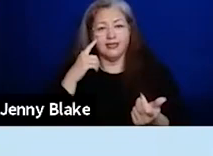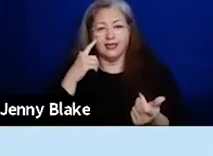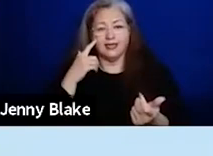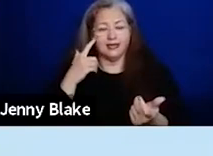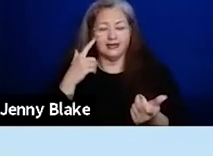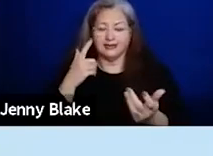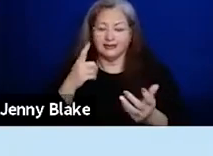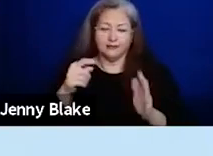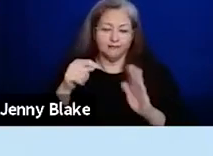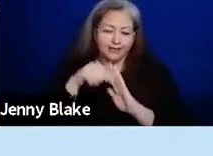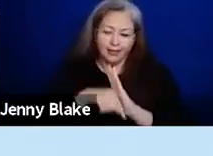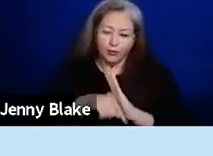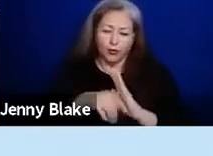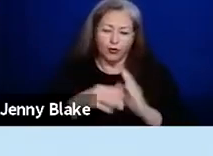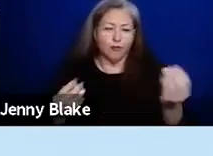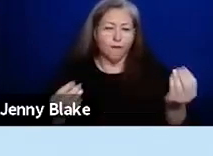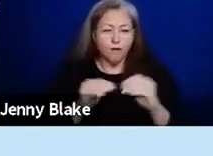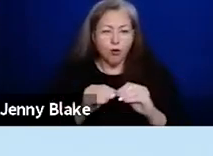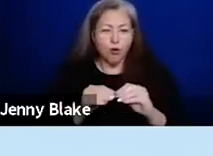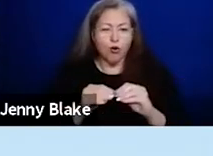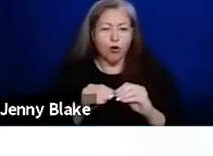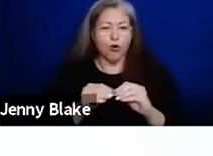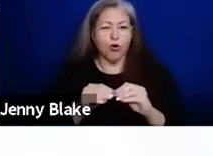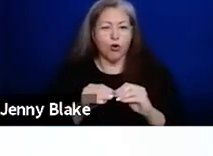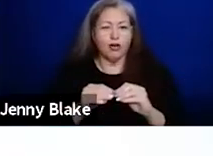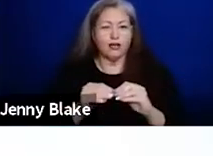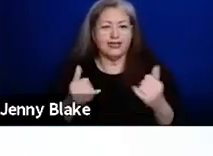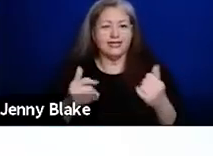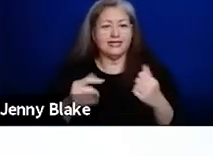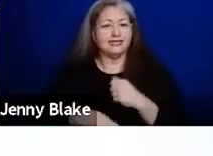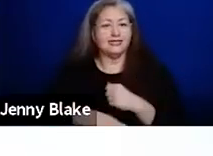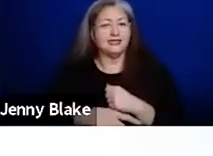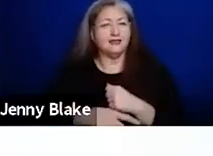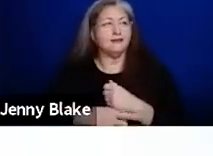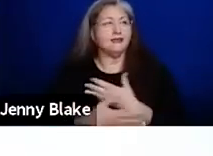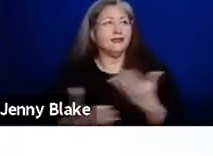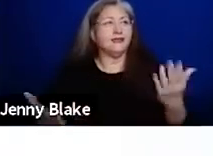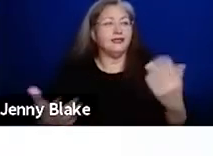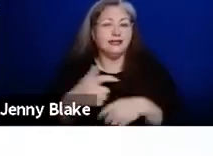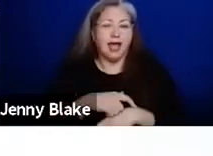more. I think it's this time and space.